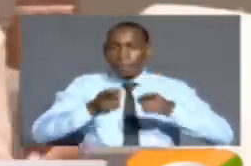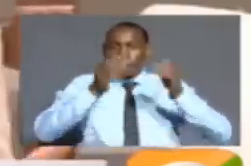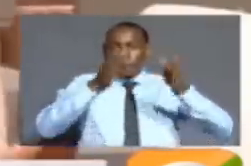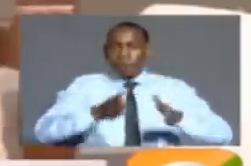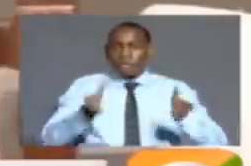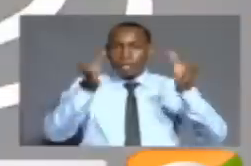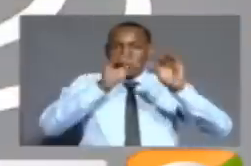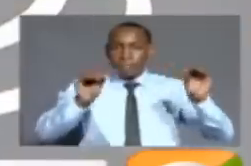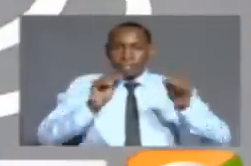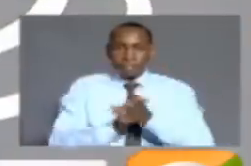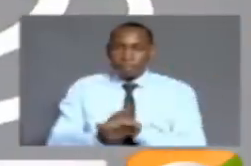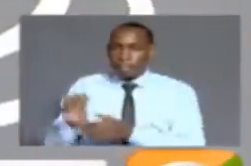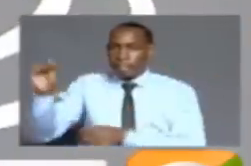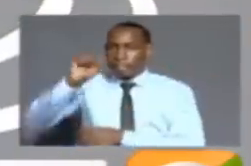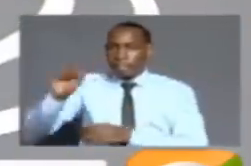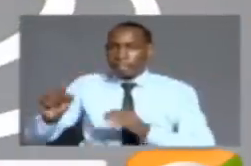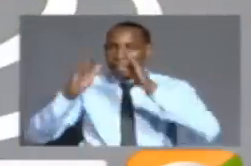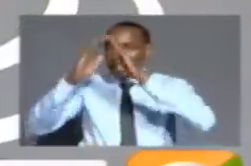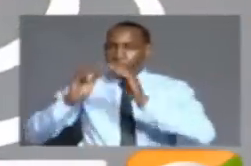state only. State House events.